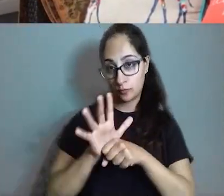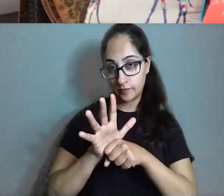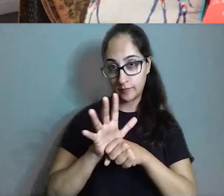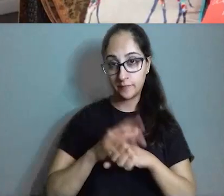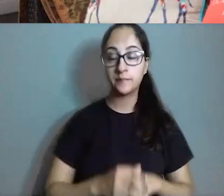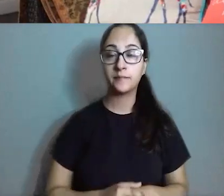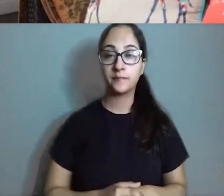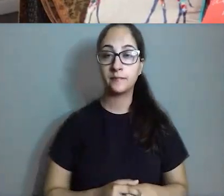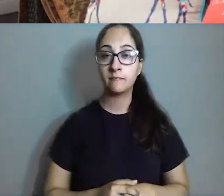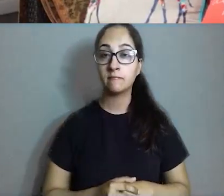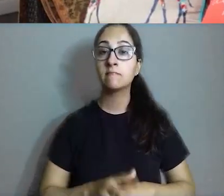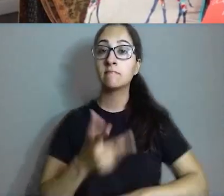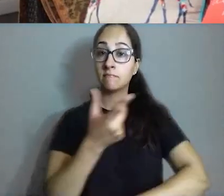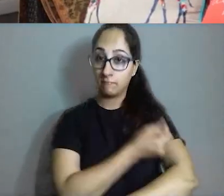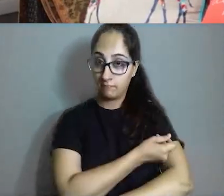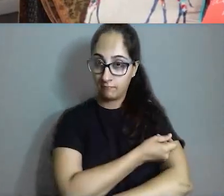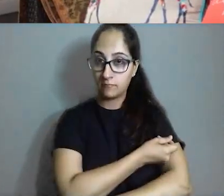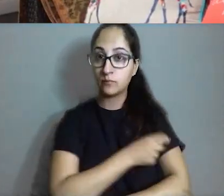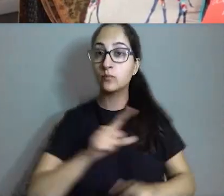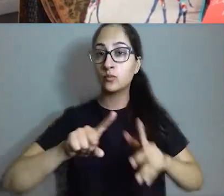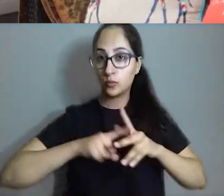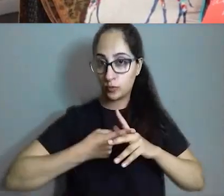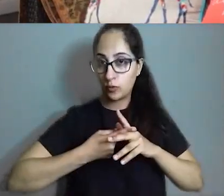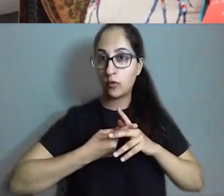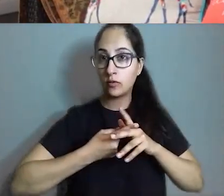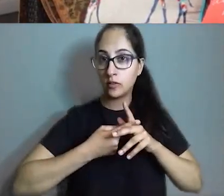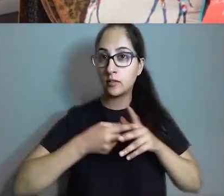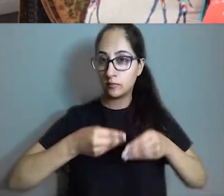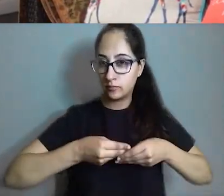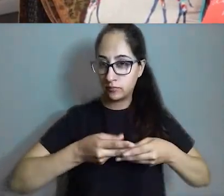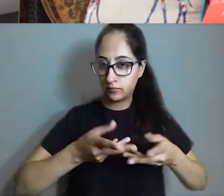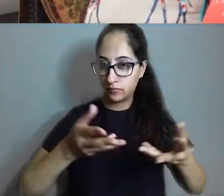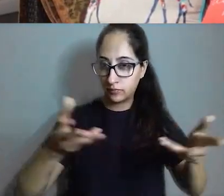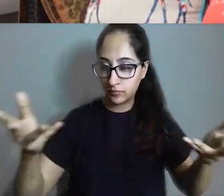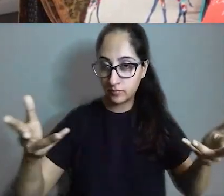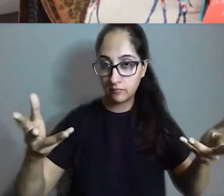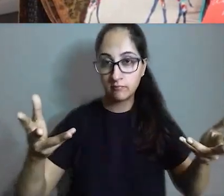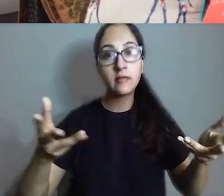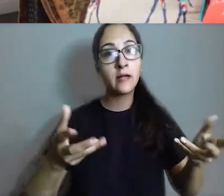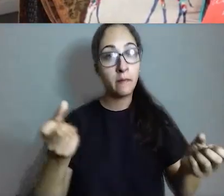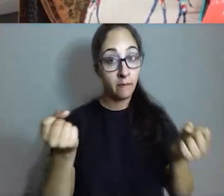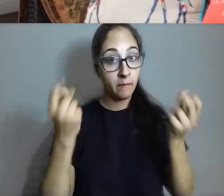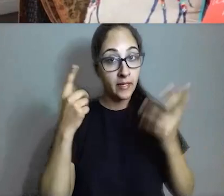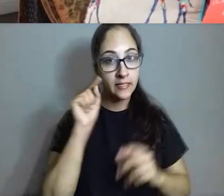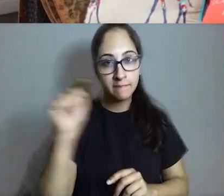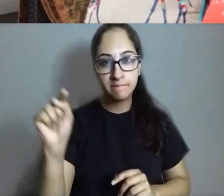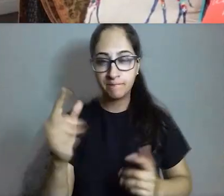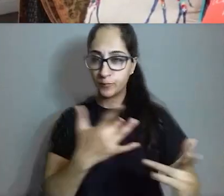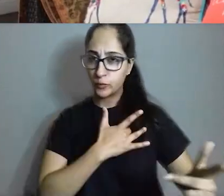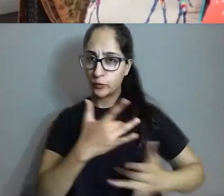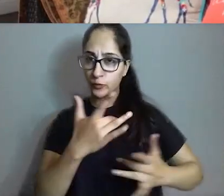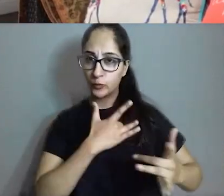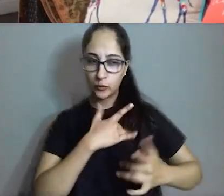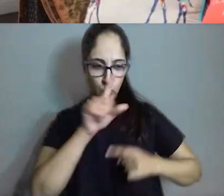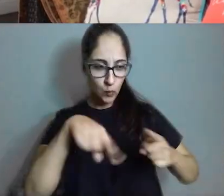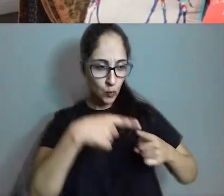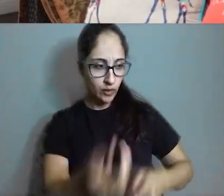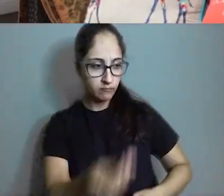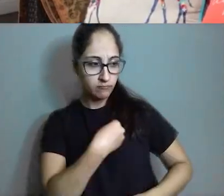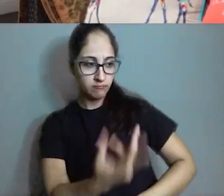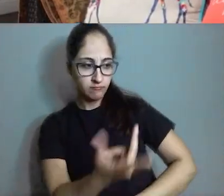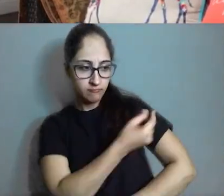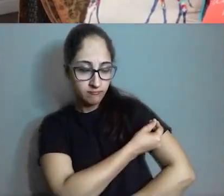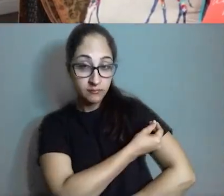COVID episode on Friday Night Reflections. As vaccines begin to roll out across Canada, we know there are a lot of questions